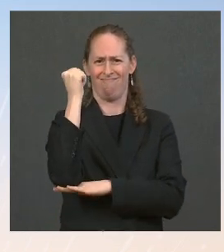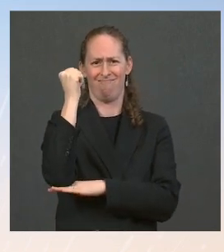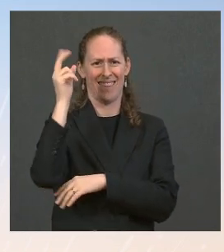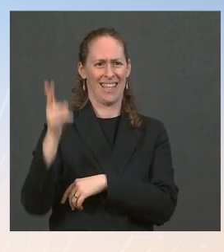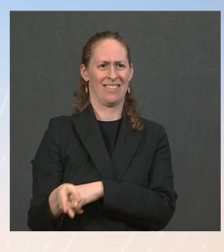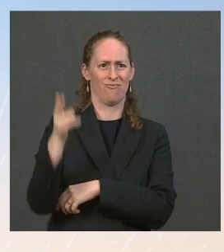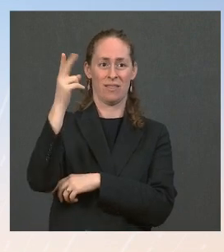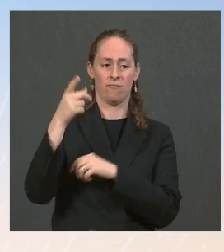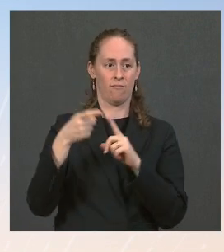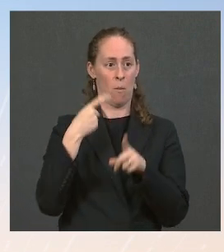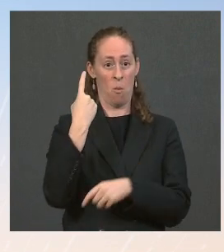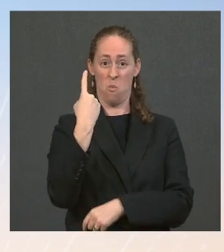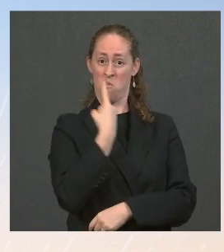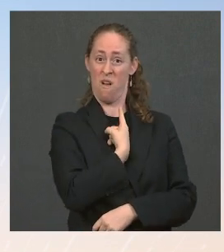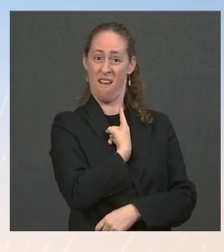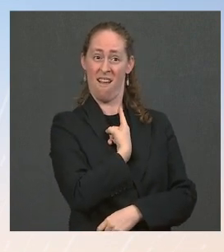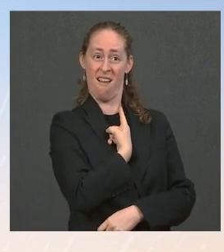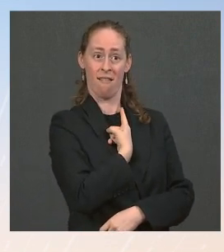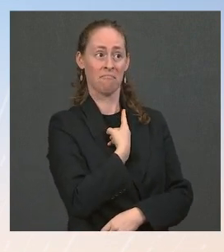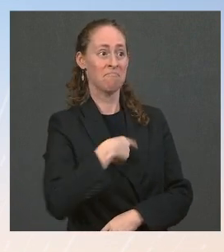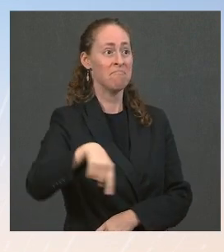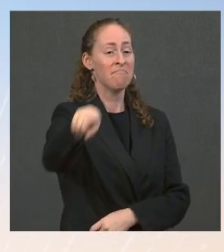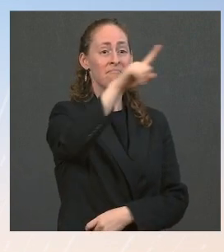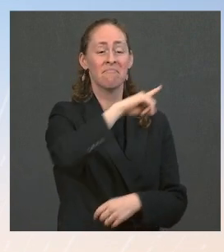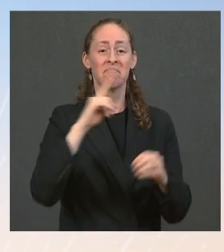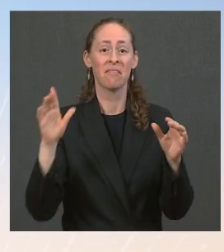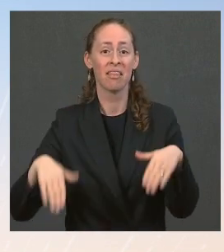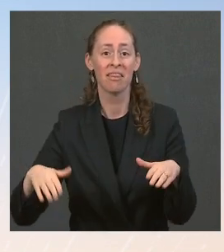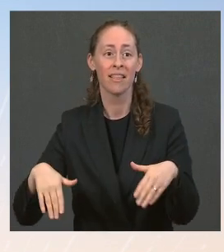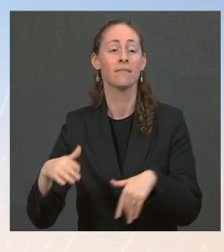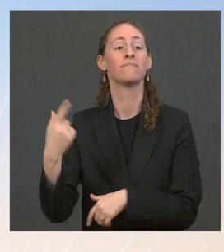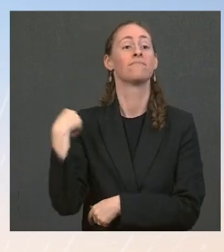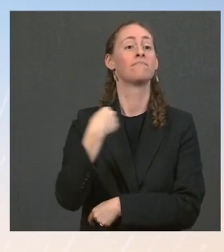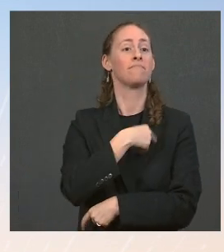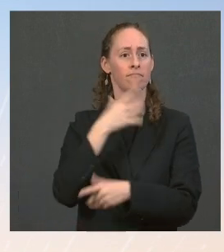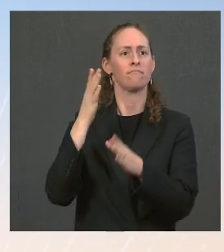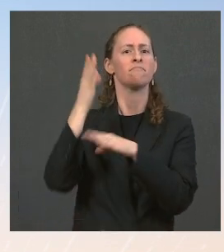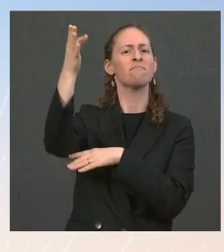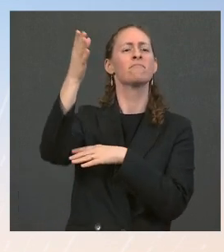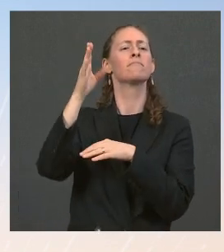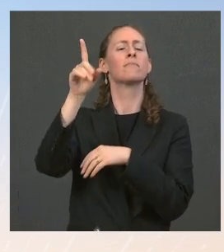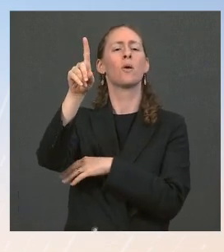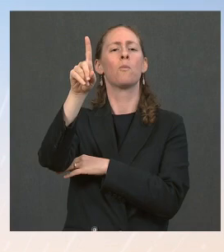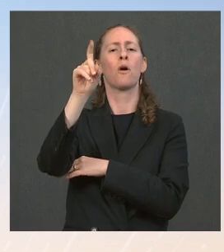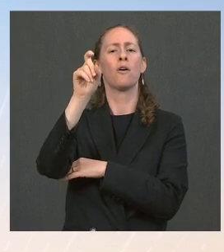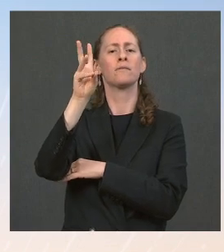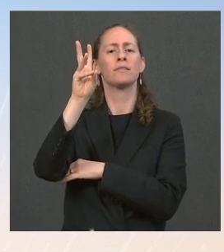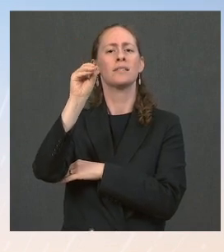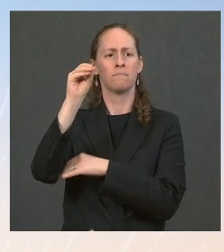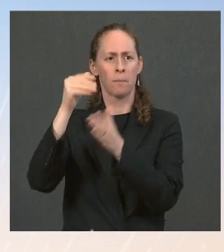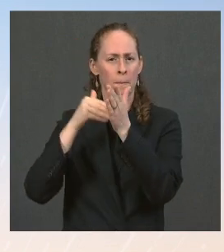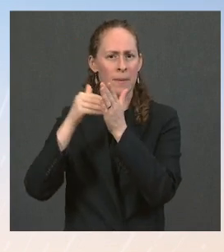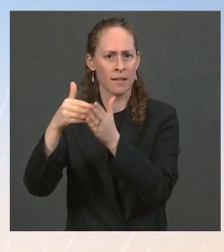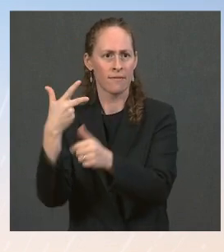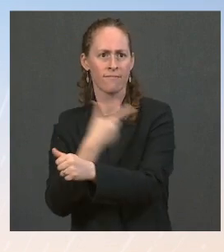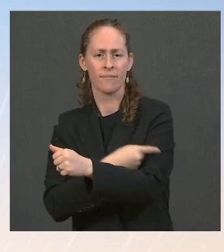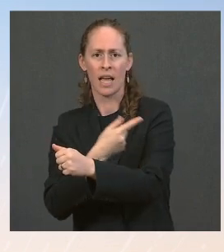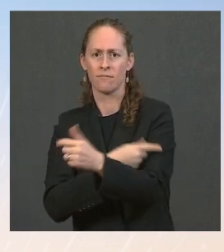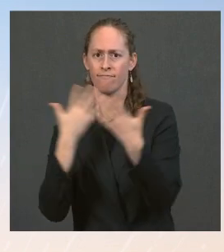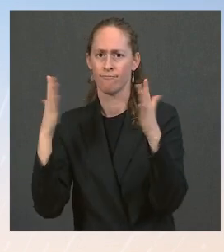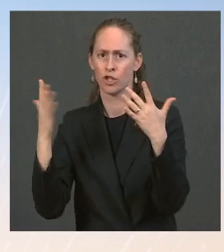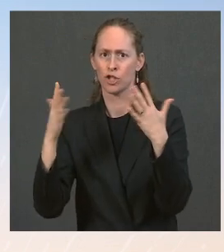country ever. Overall, we have now shipped nearly 160 million of these doses to 100 countries around the world, from Peru